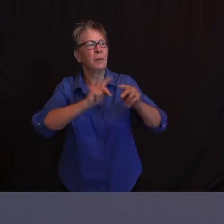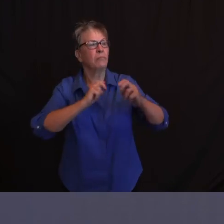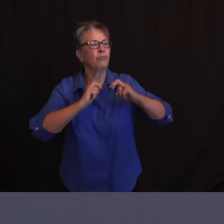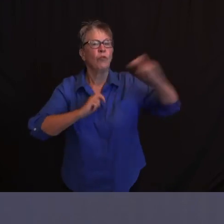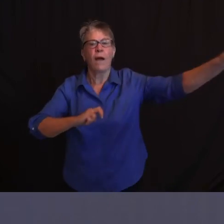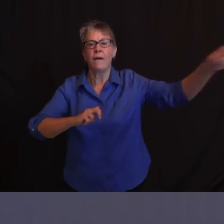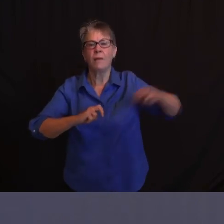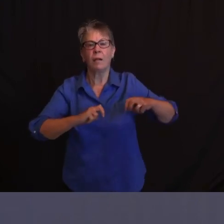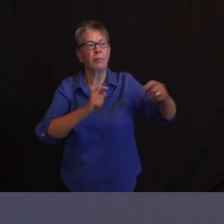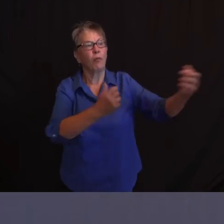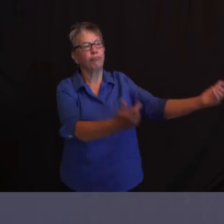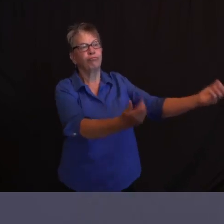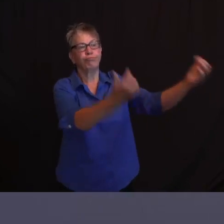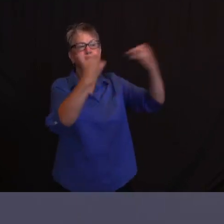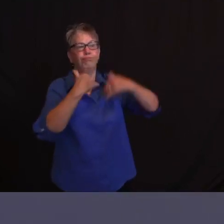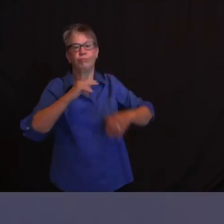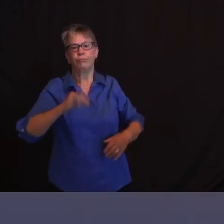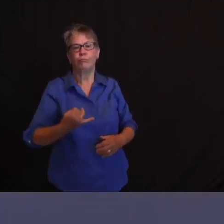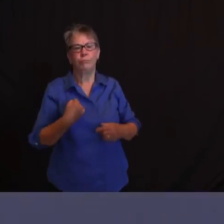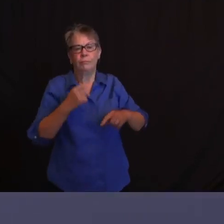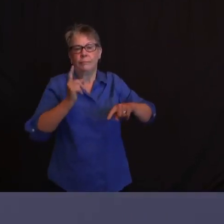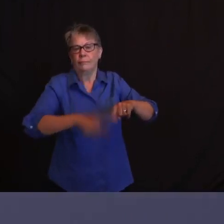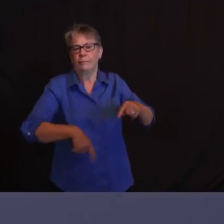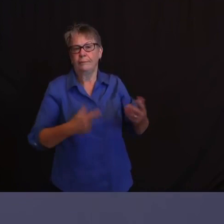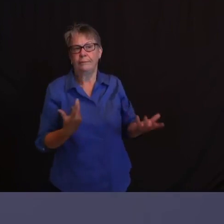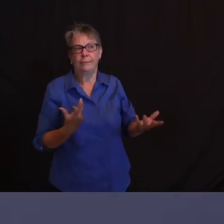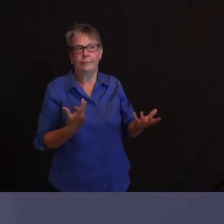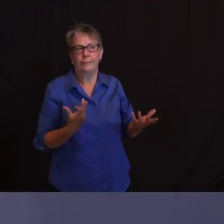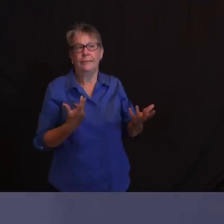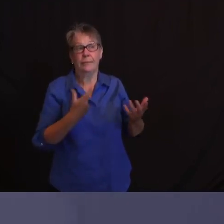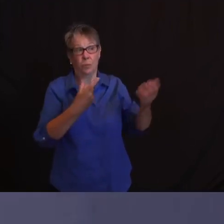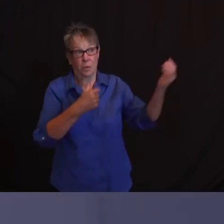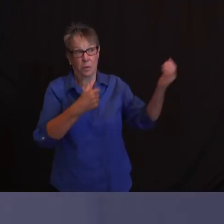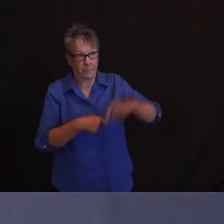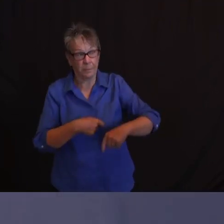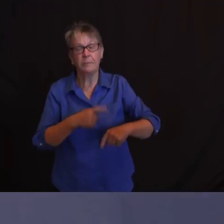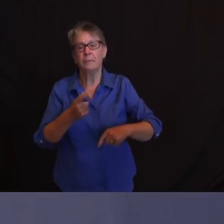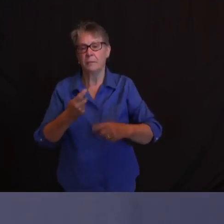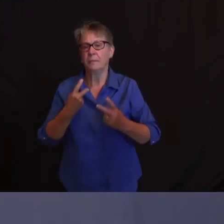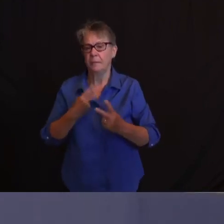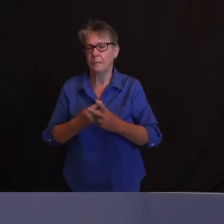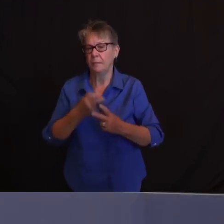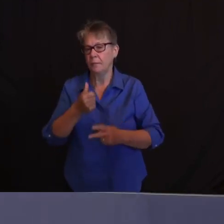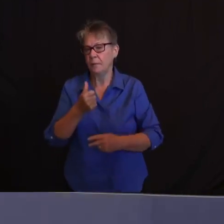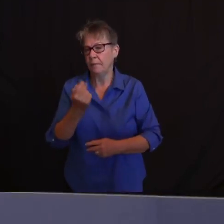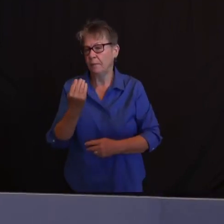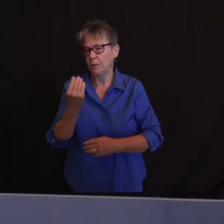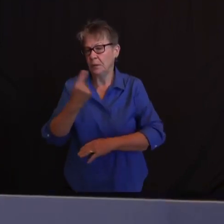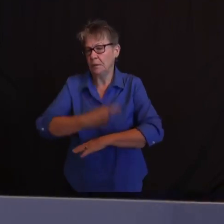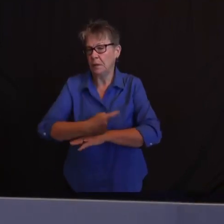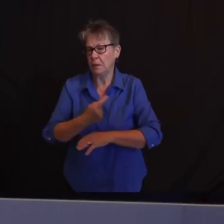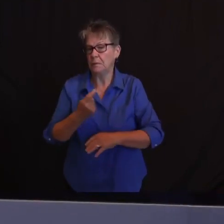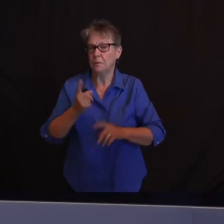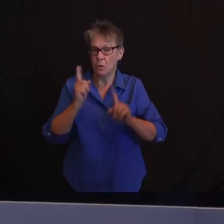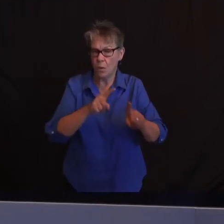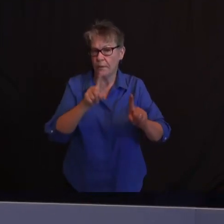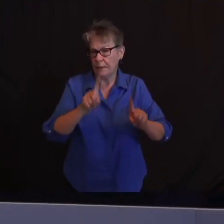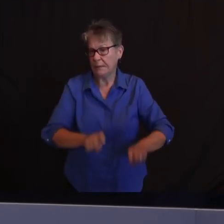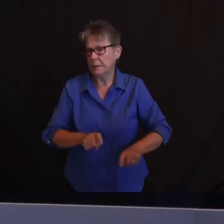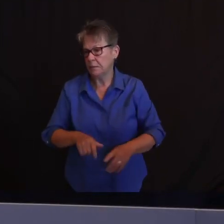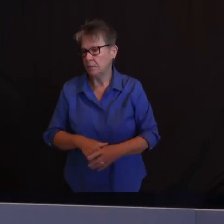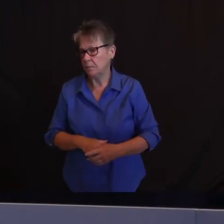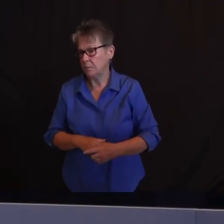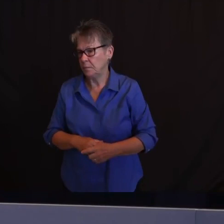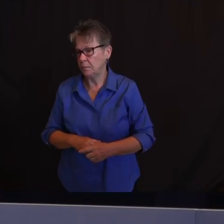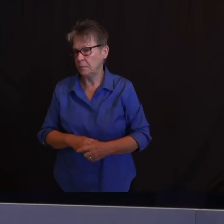Thoughts? Yeah, I'd like Ed to talk about the epi curves that they look at from the